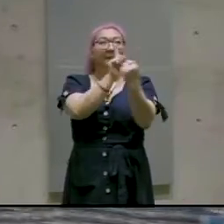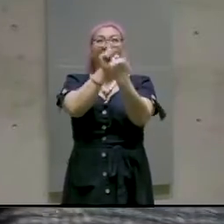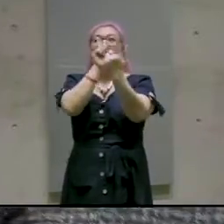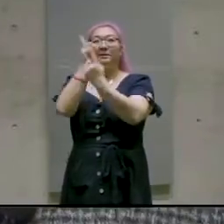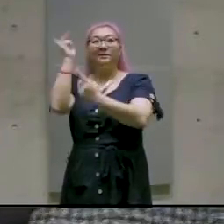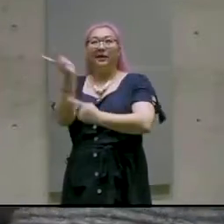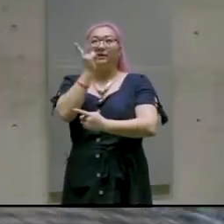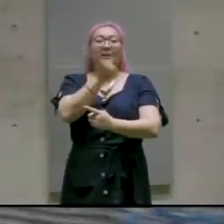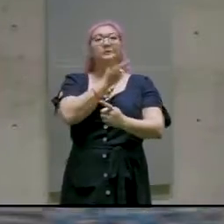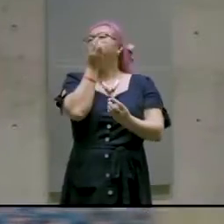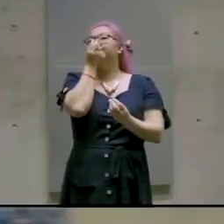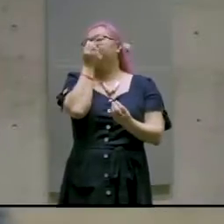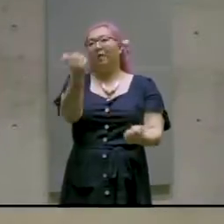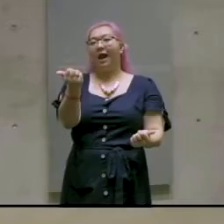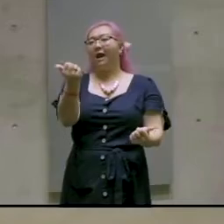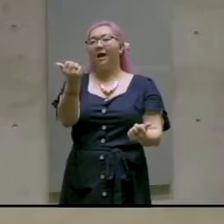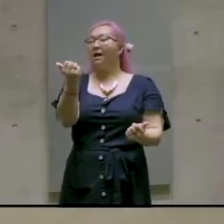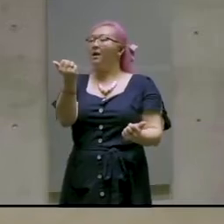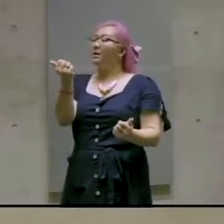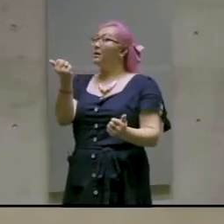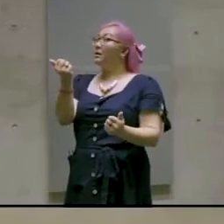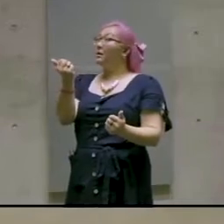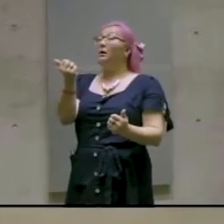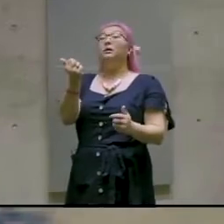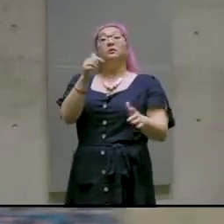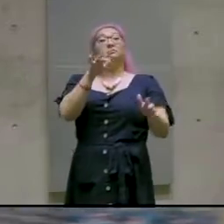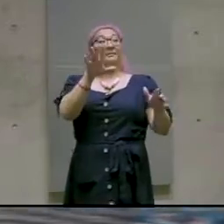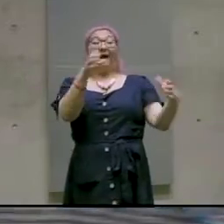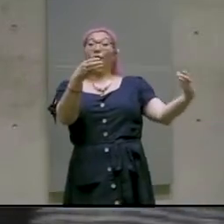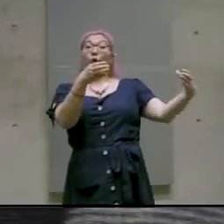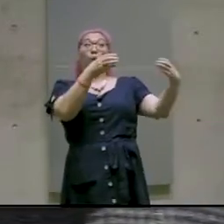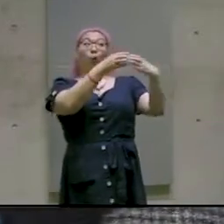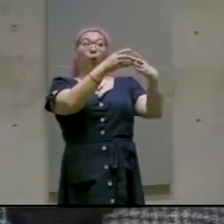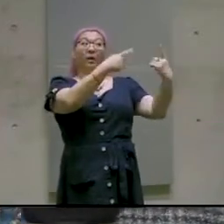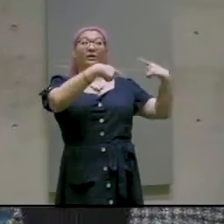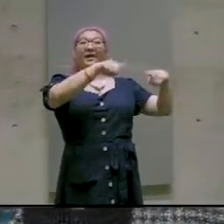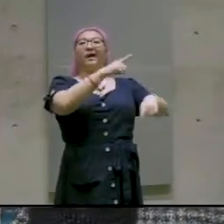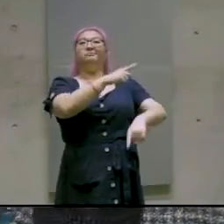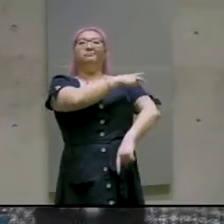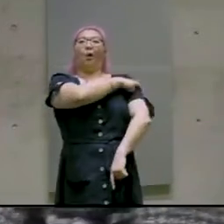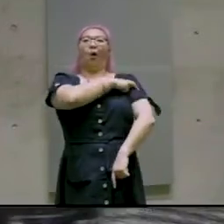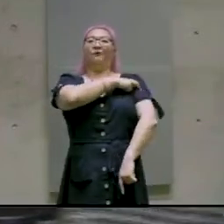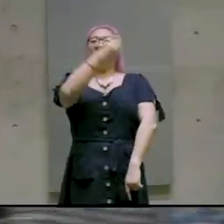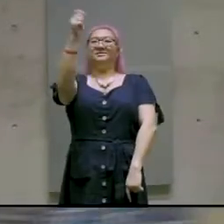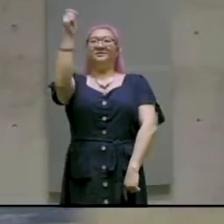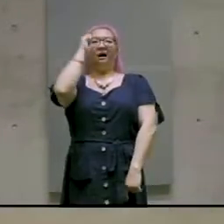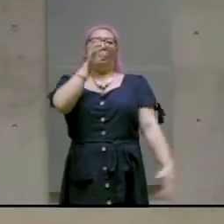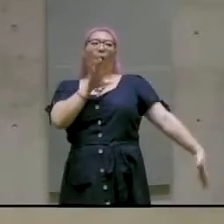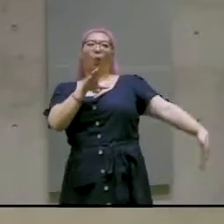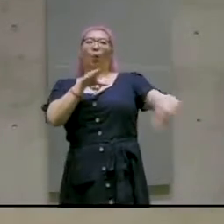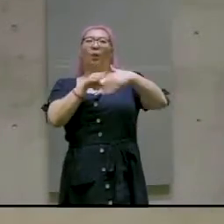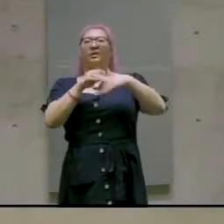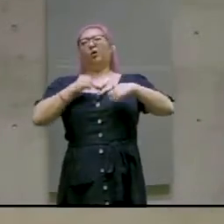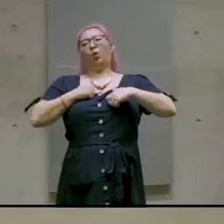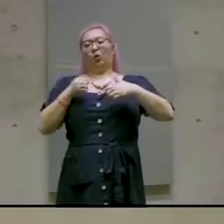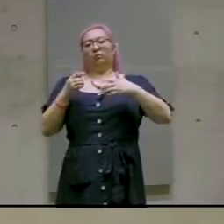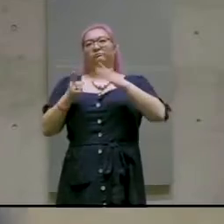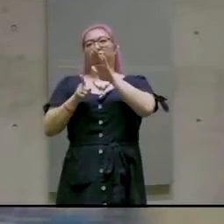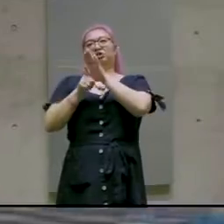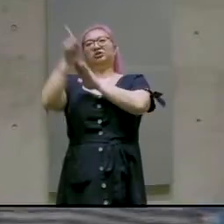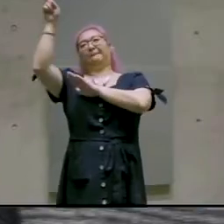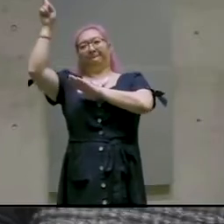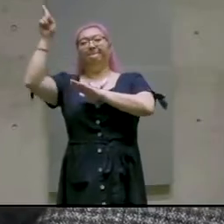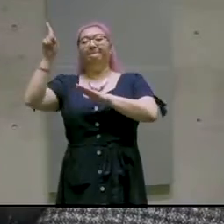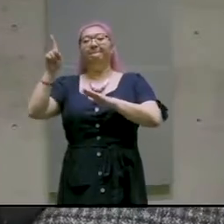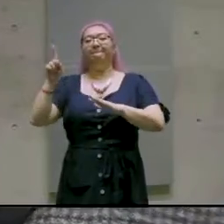threads all of the time. There is a kind of crew of officers who can join you on your ship or space train in Sunless Skies because it's in